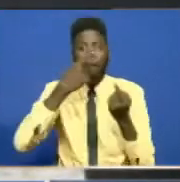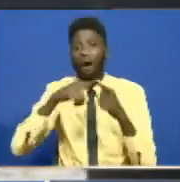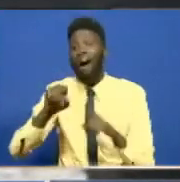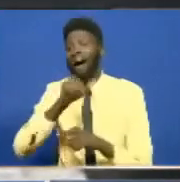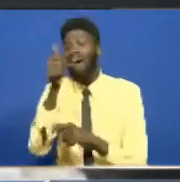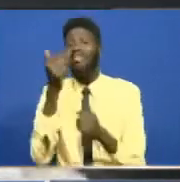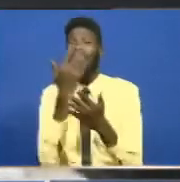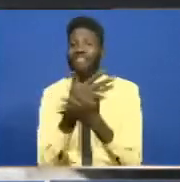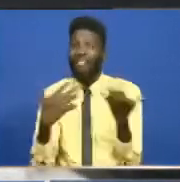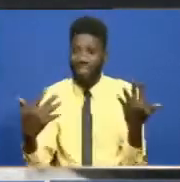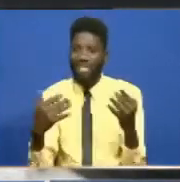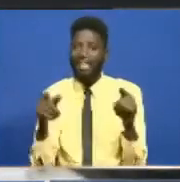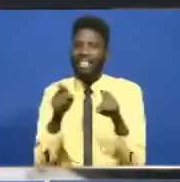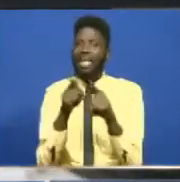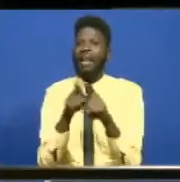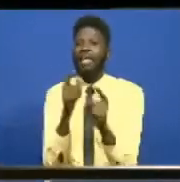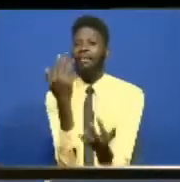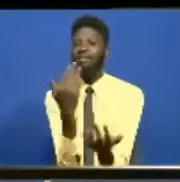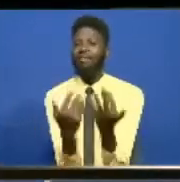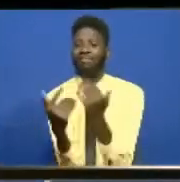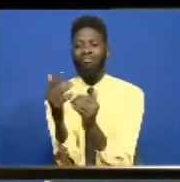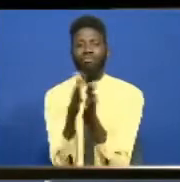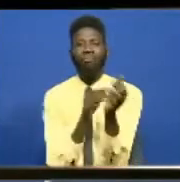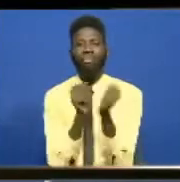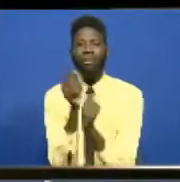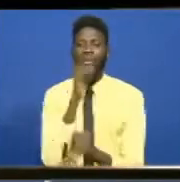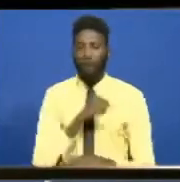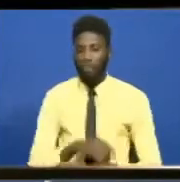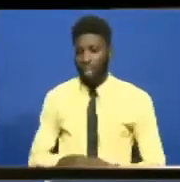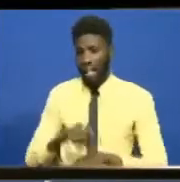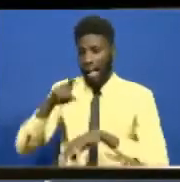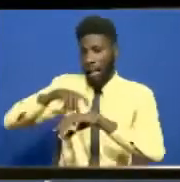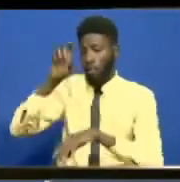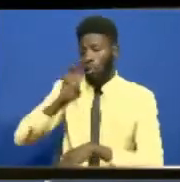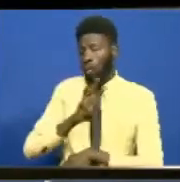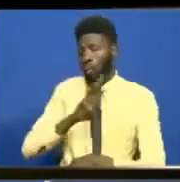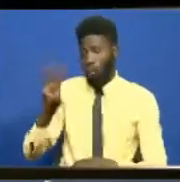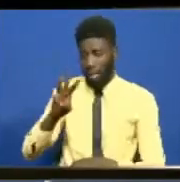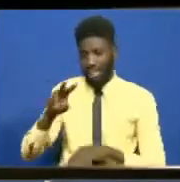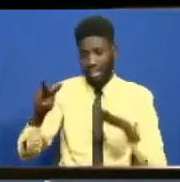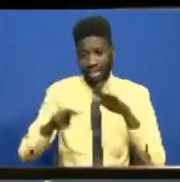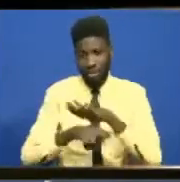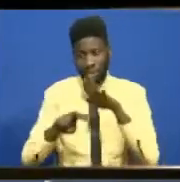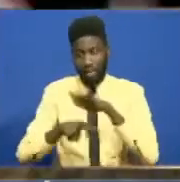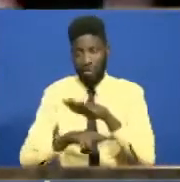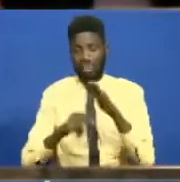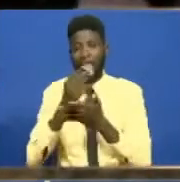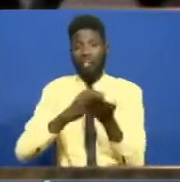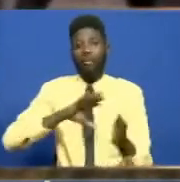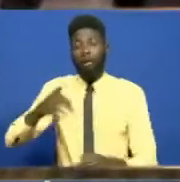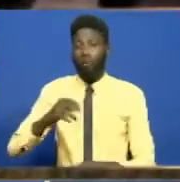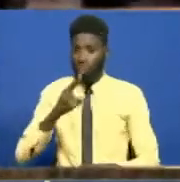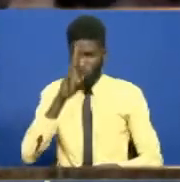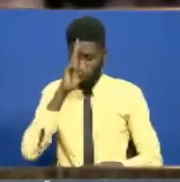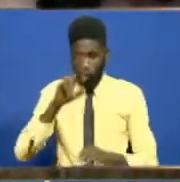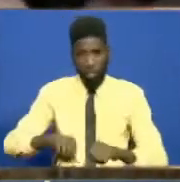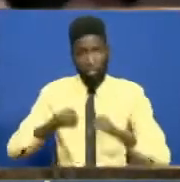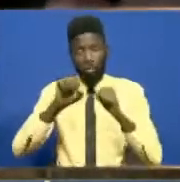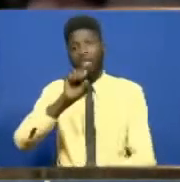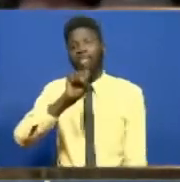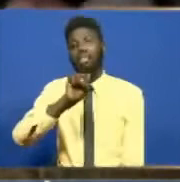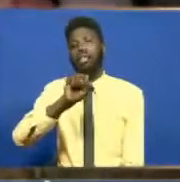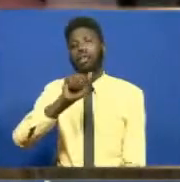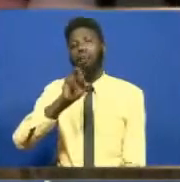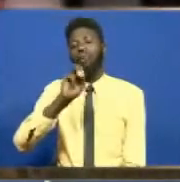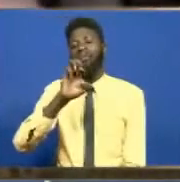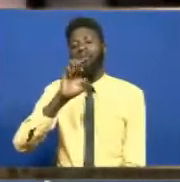were raised in the inferno. Embu West Deputy Sub-County Police Commander Samuel Gitau said no student was injured